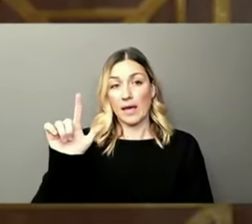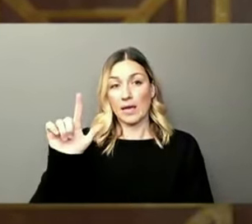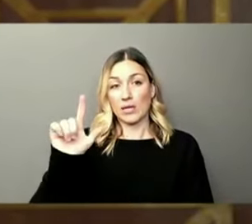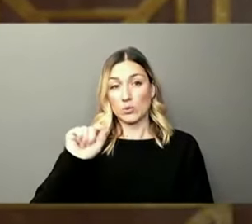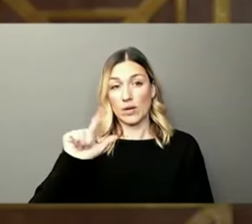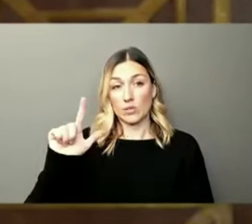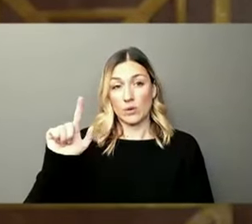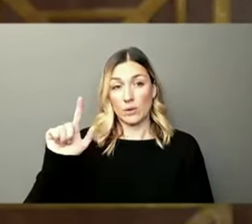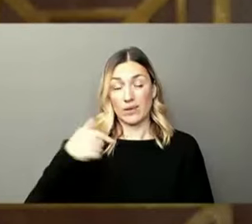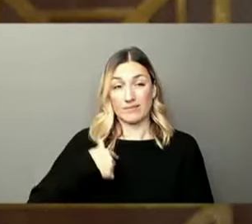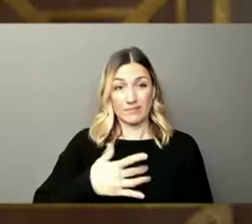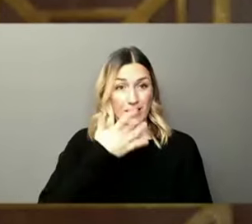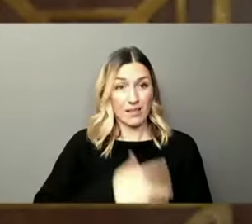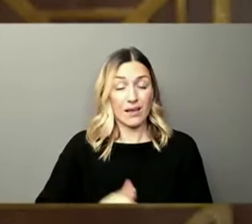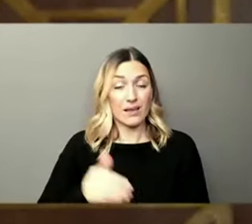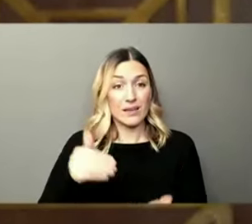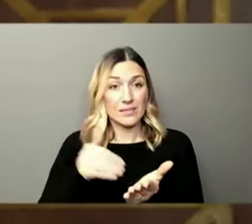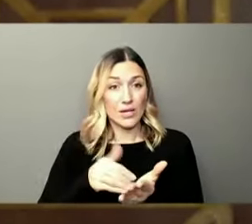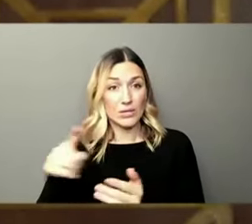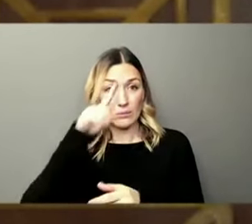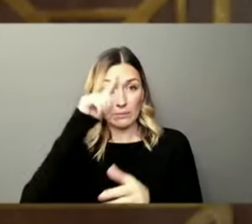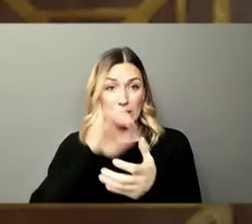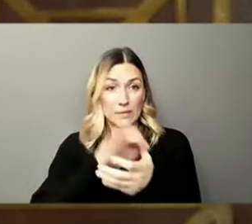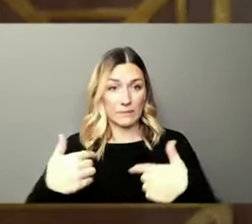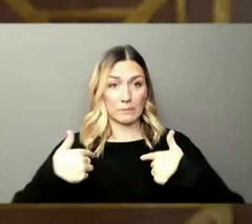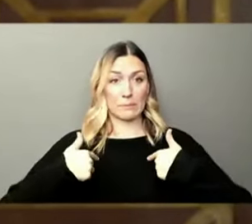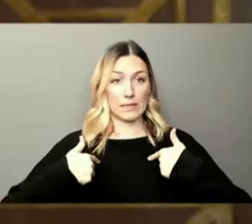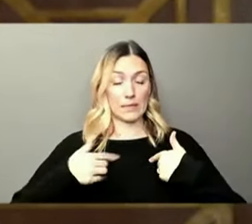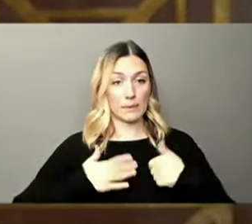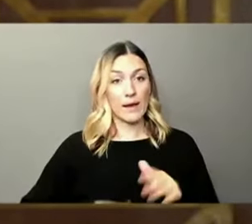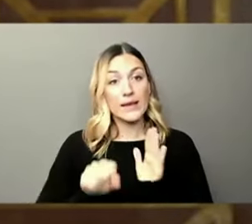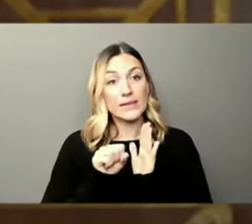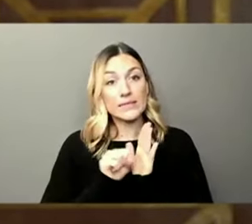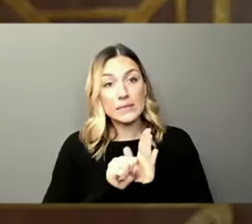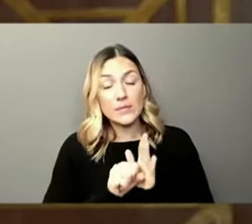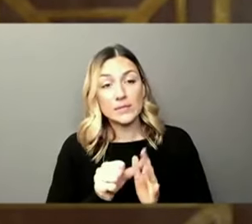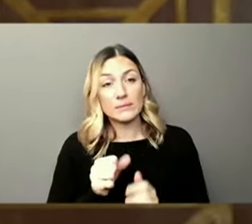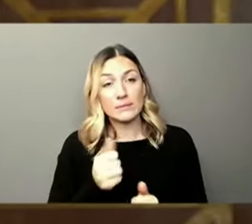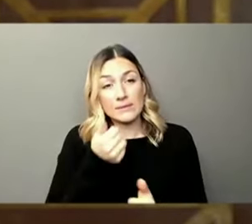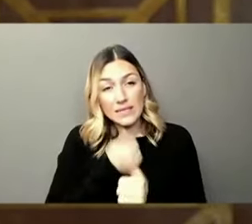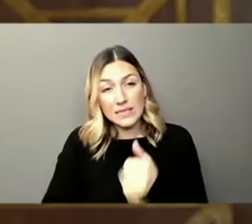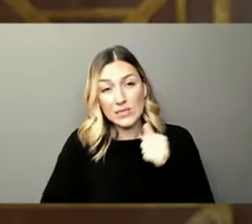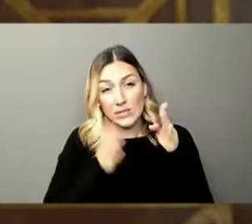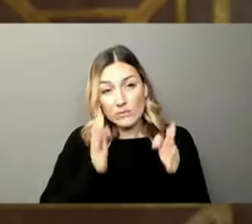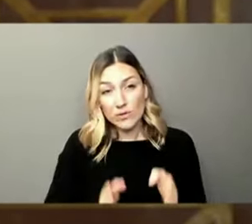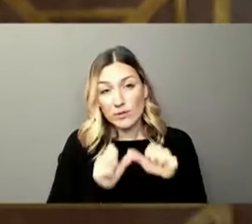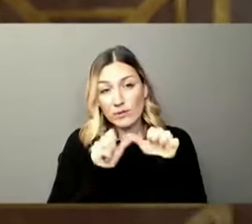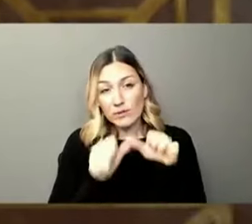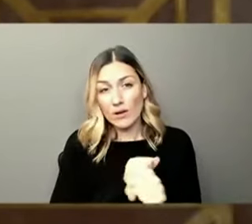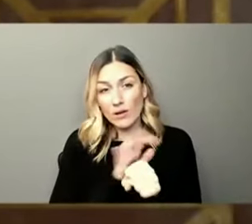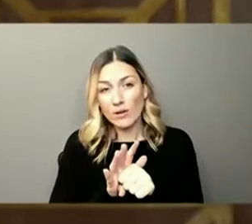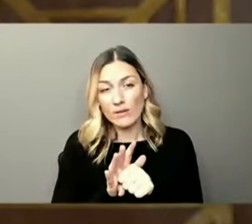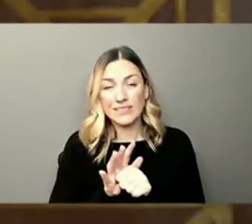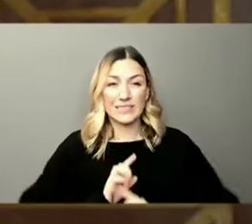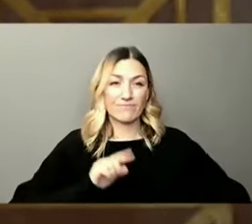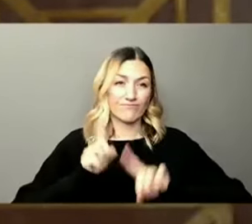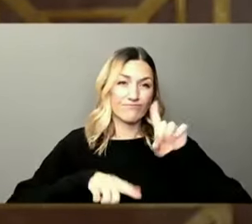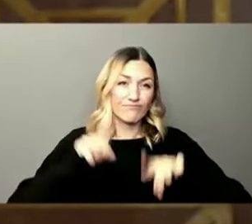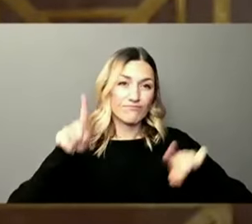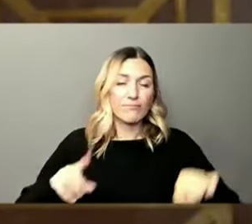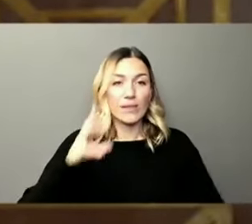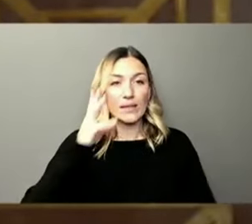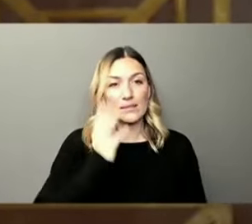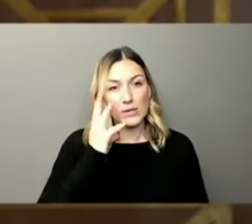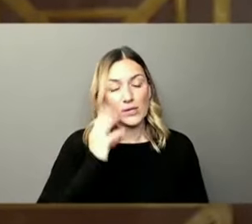primary care doctor that believed me and believed my symptoms. I know not every person with long COVID has that same experience.